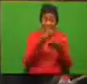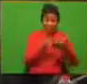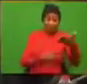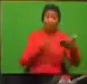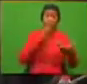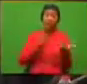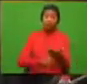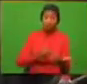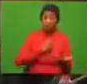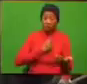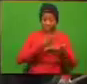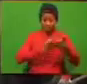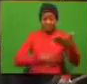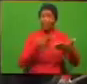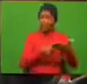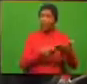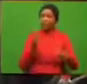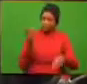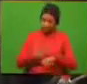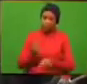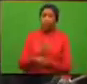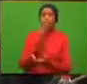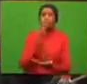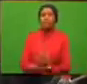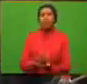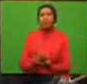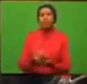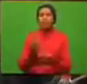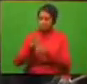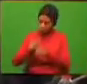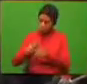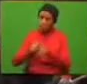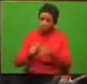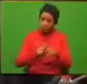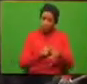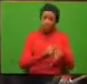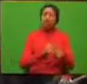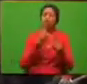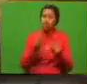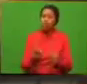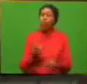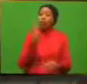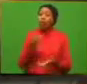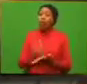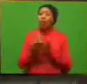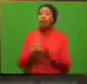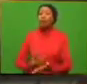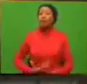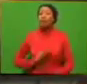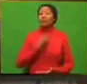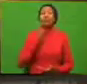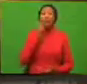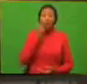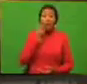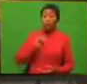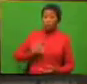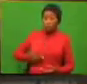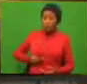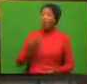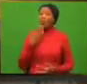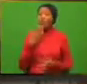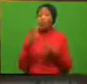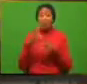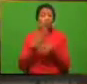should reintroduce compulsory military training. That will absorb our young men and women who have